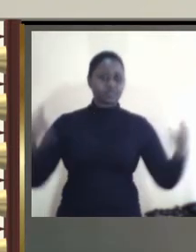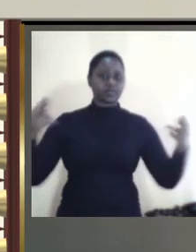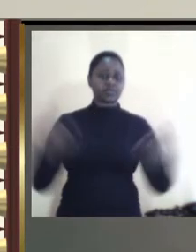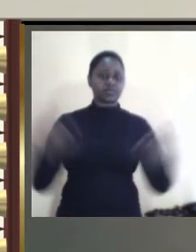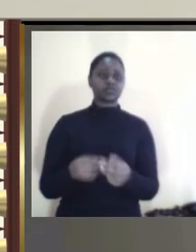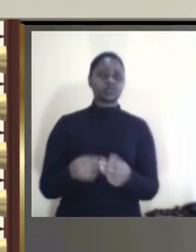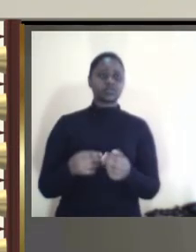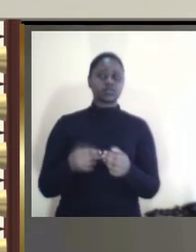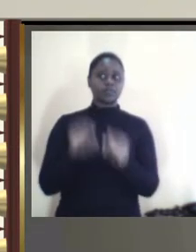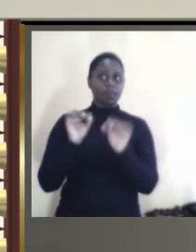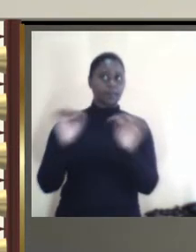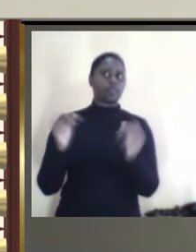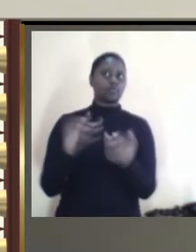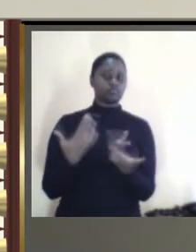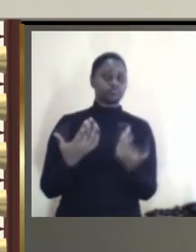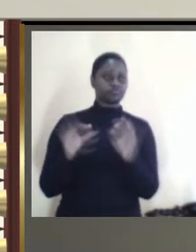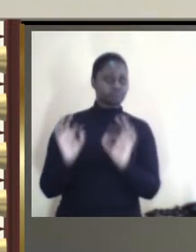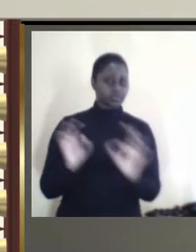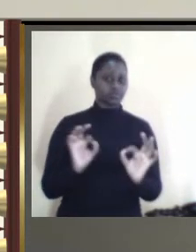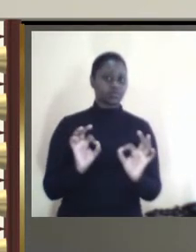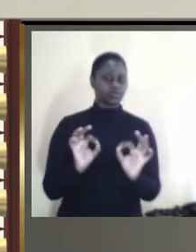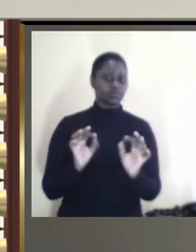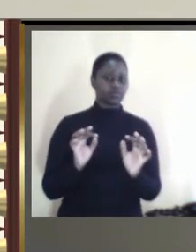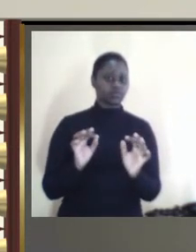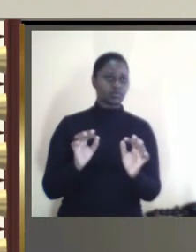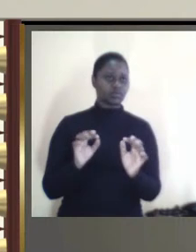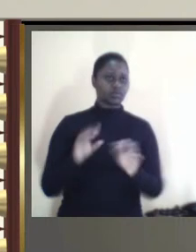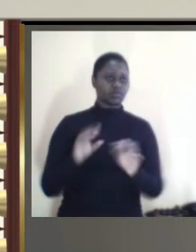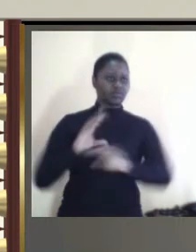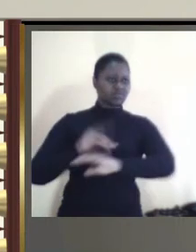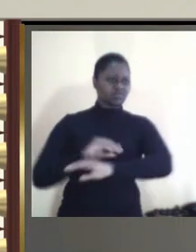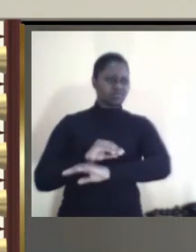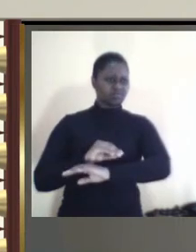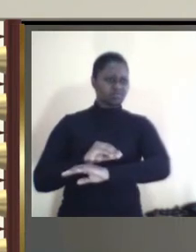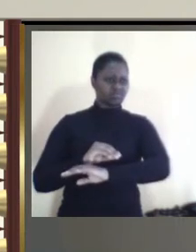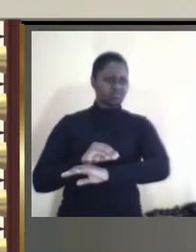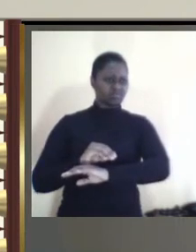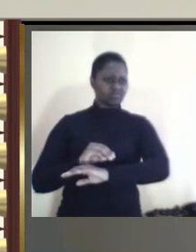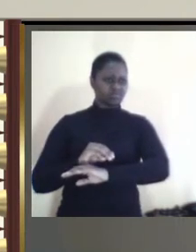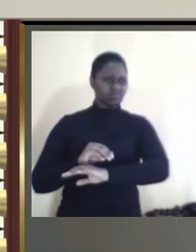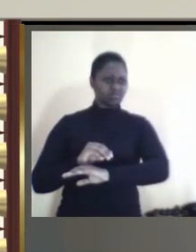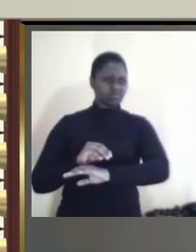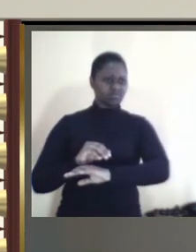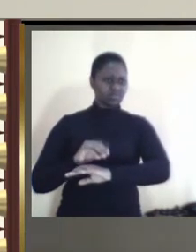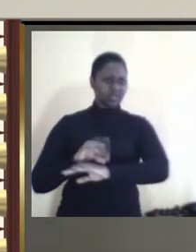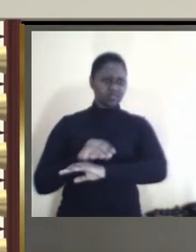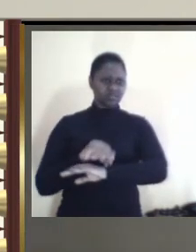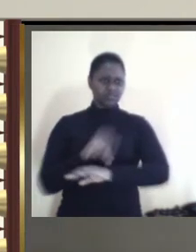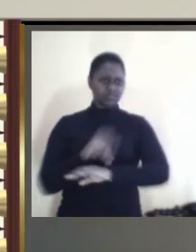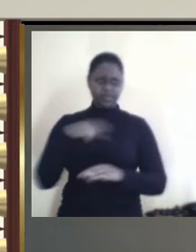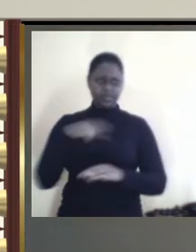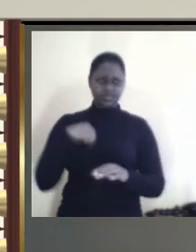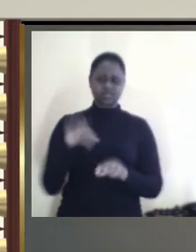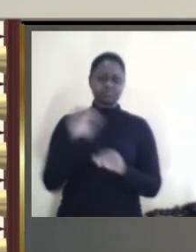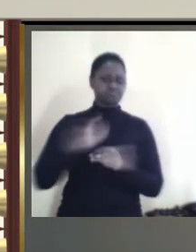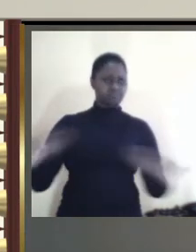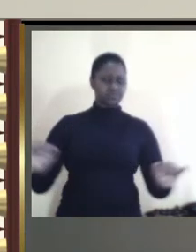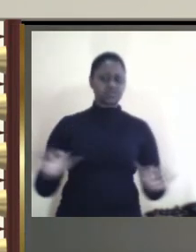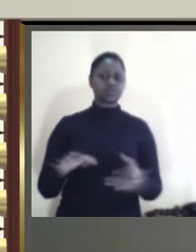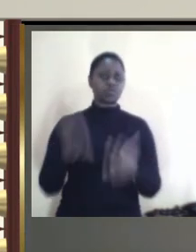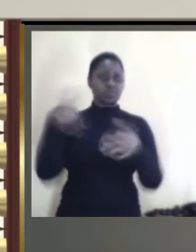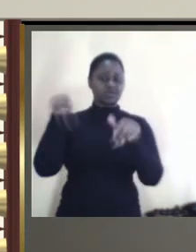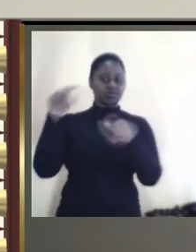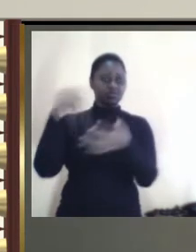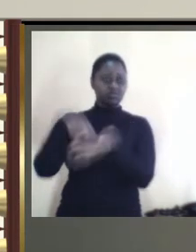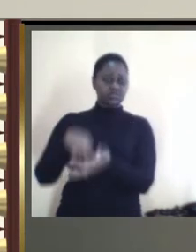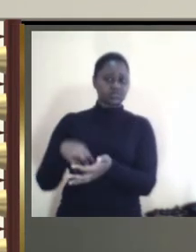people expeditiously. Should it happen that the case of unsavory financial behavior continues, we shall not stand on the